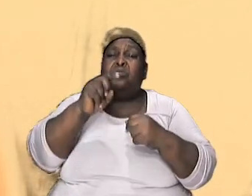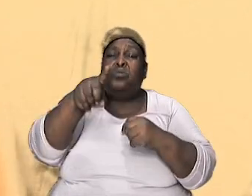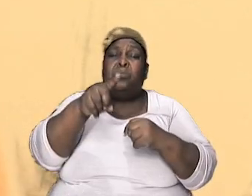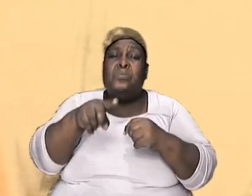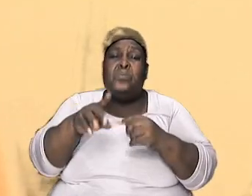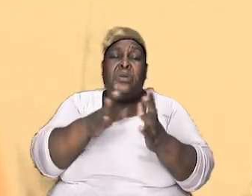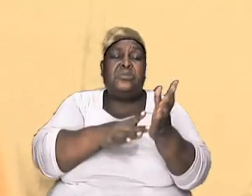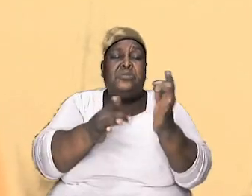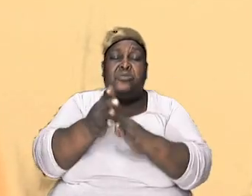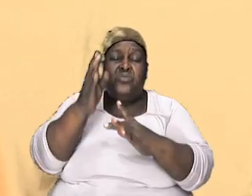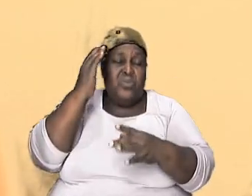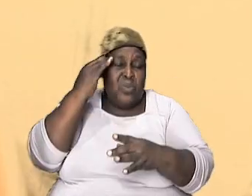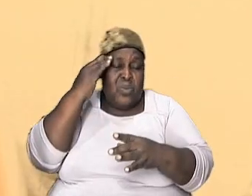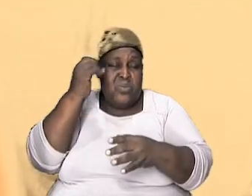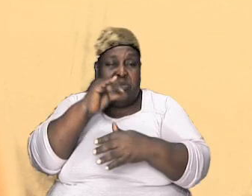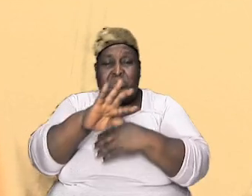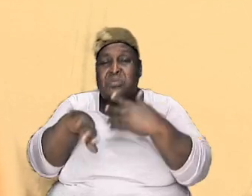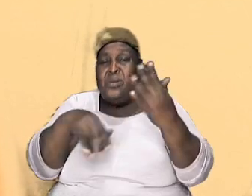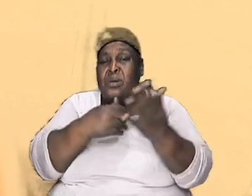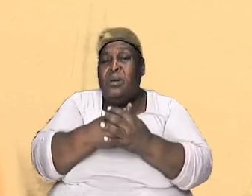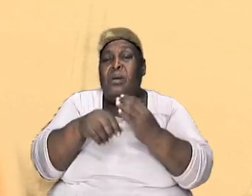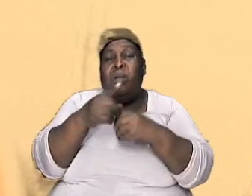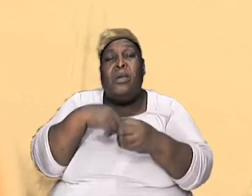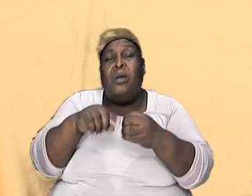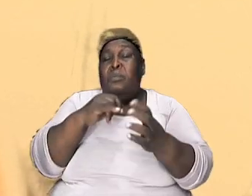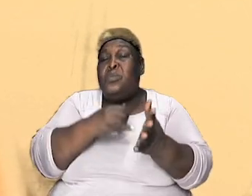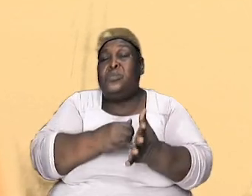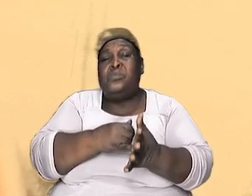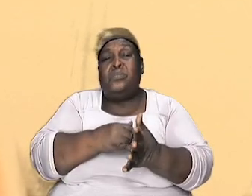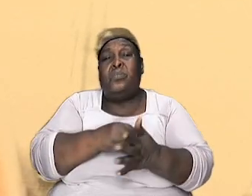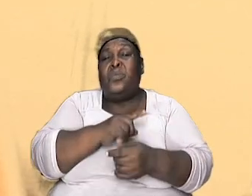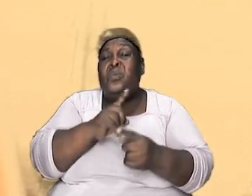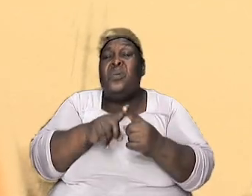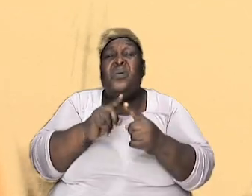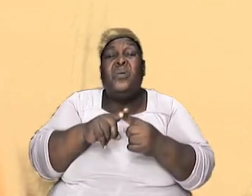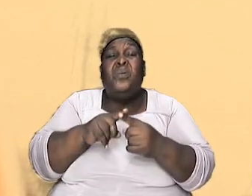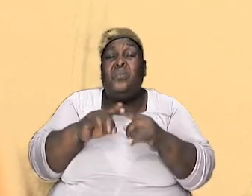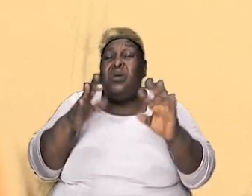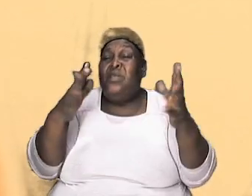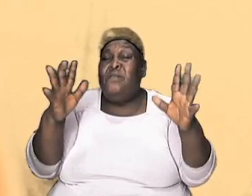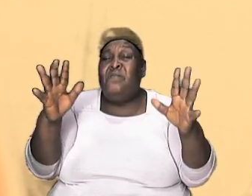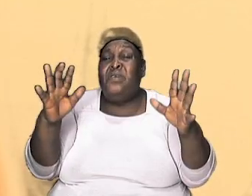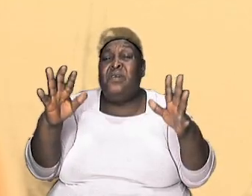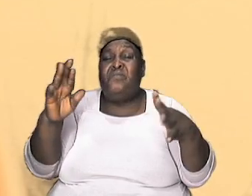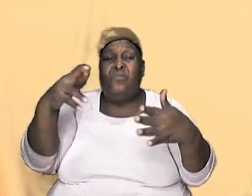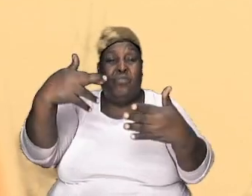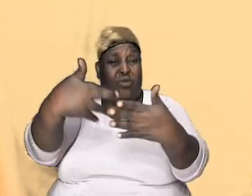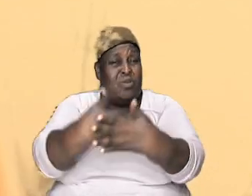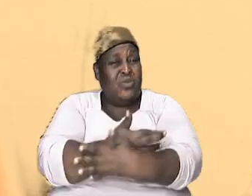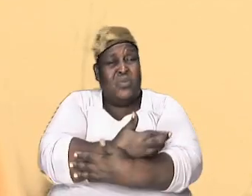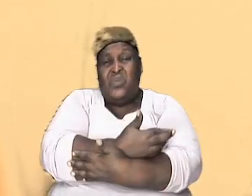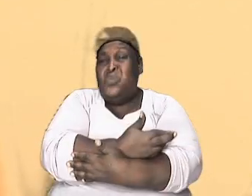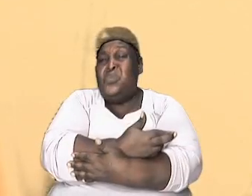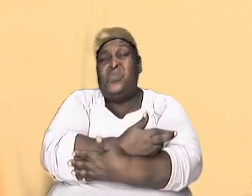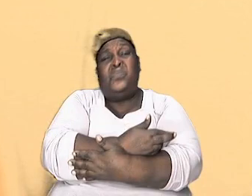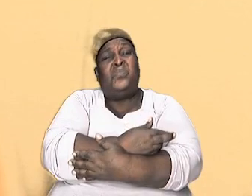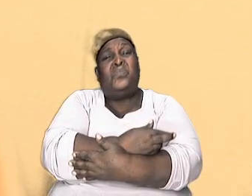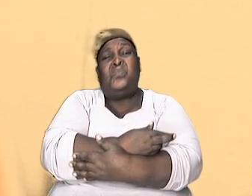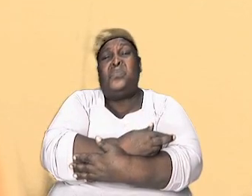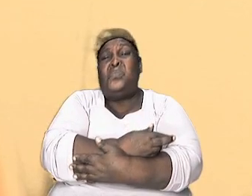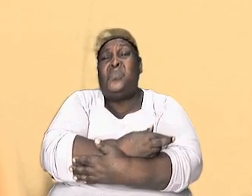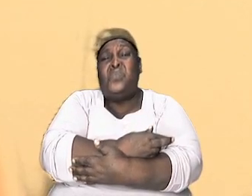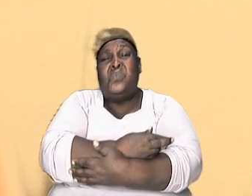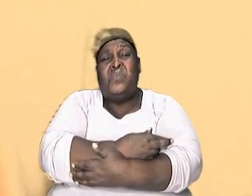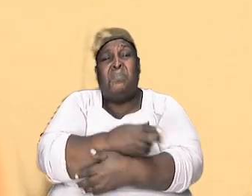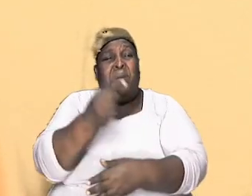you. And when the encounter is done, you're going to have a renewed enthusiasm like the woman. The Bible